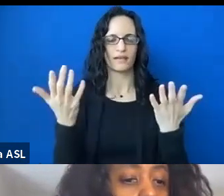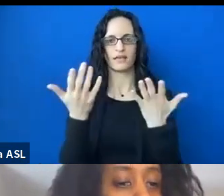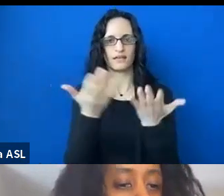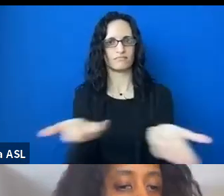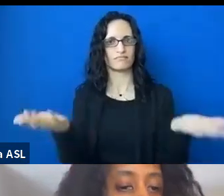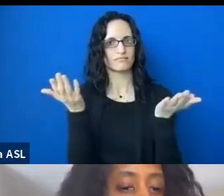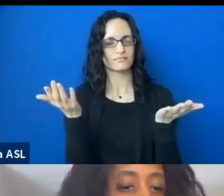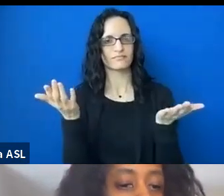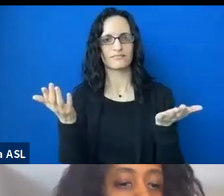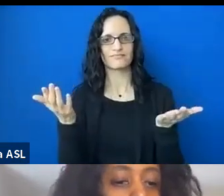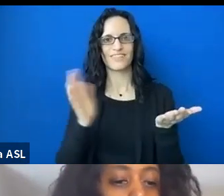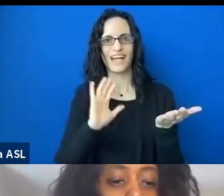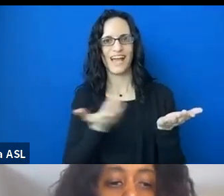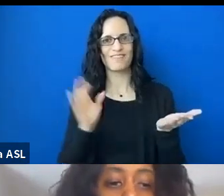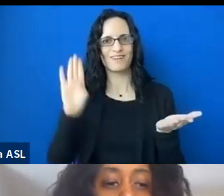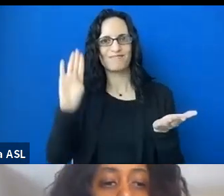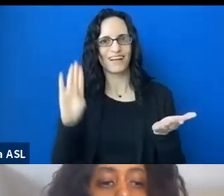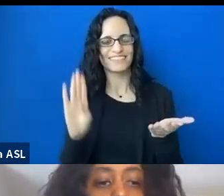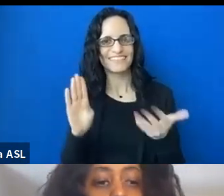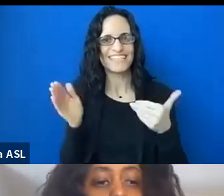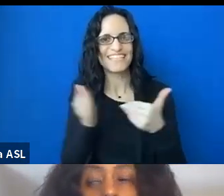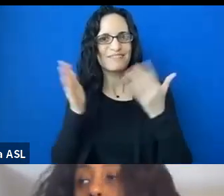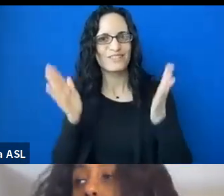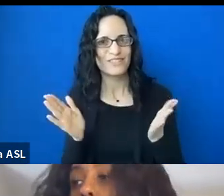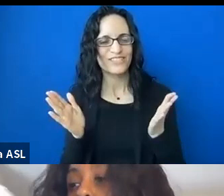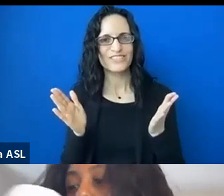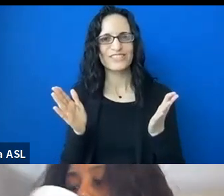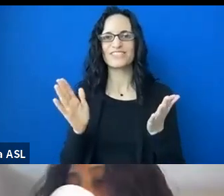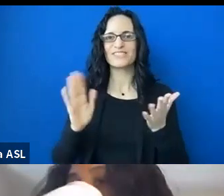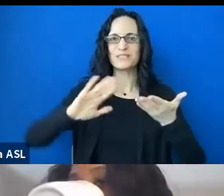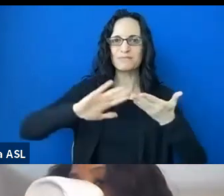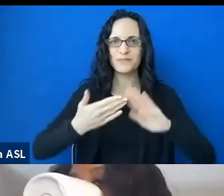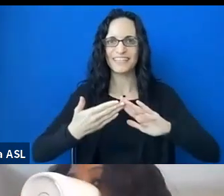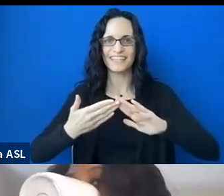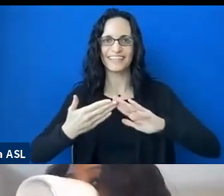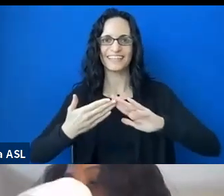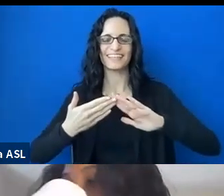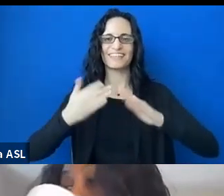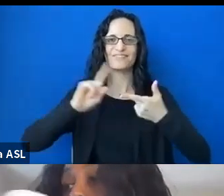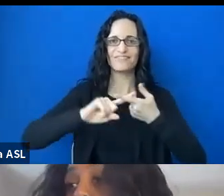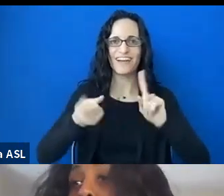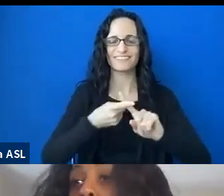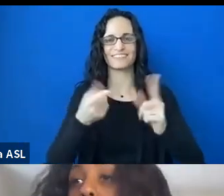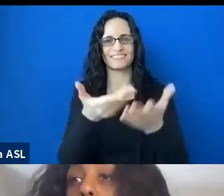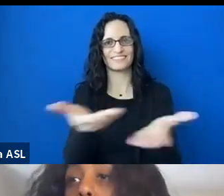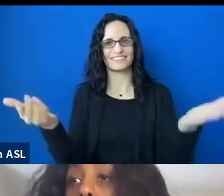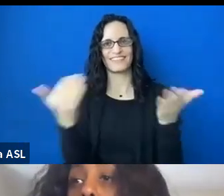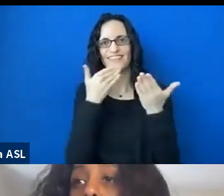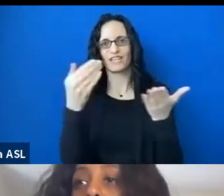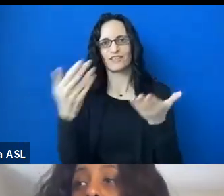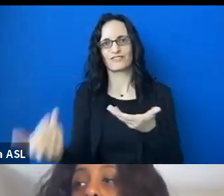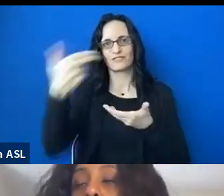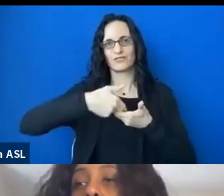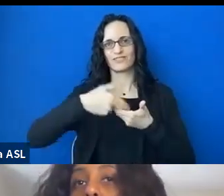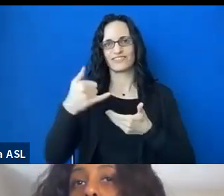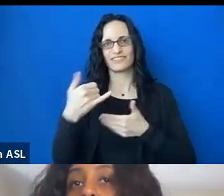our Boston neighbors and community friends for joining us